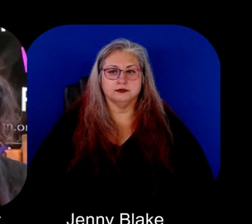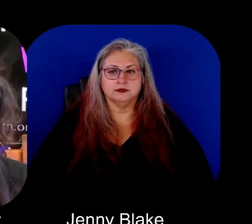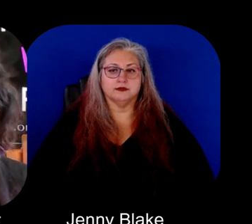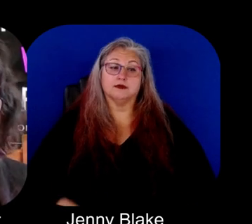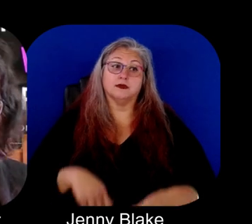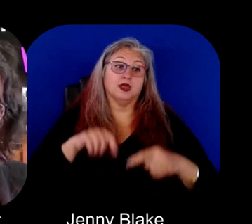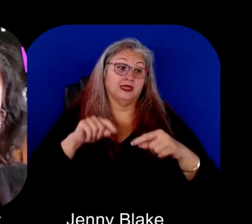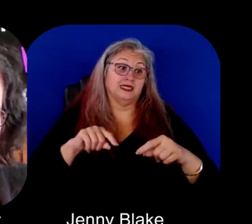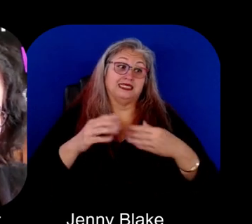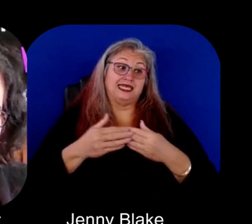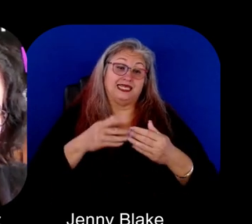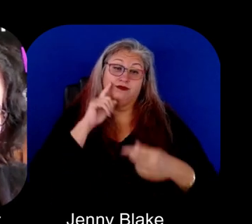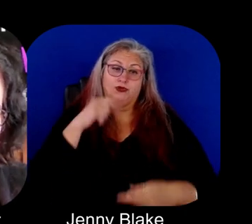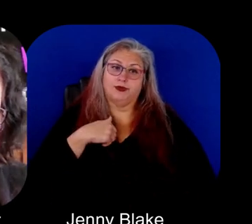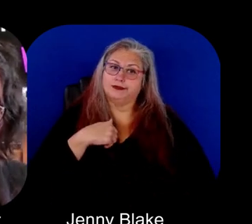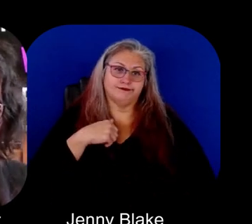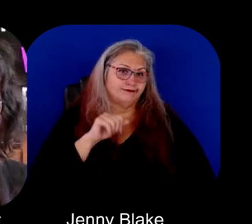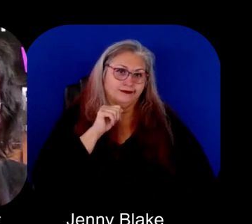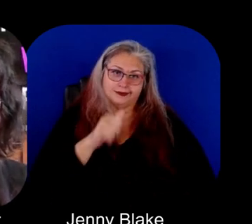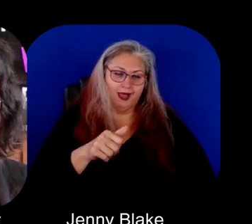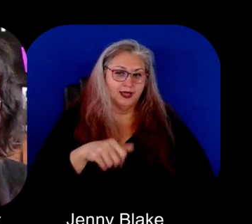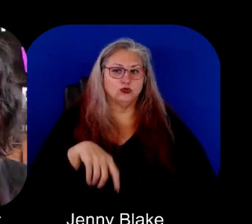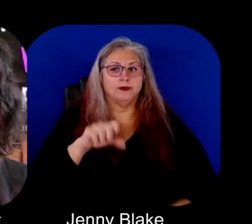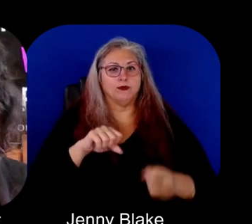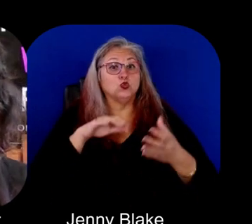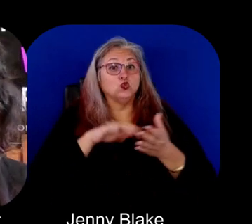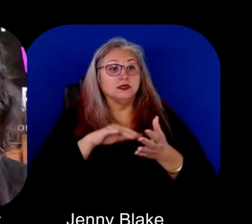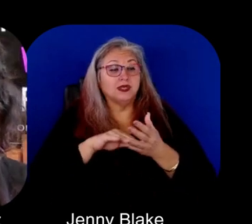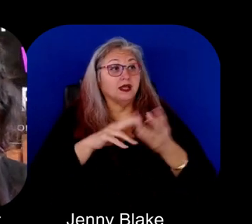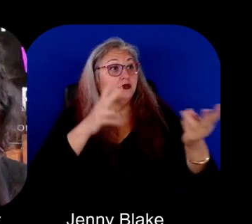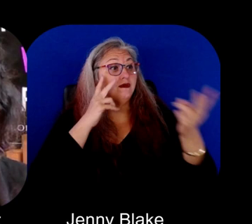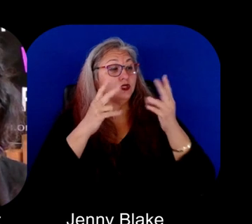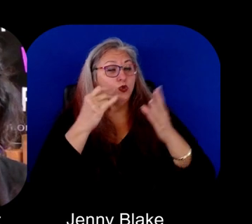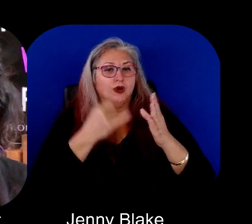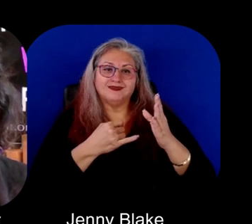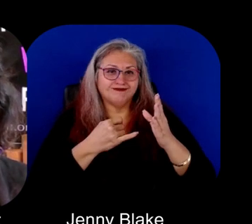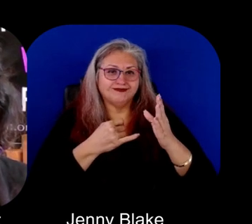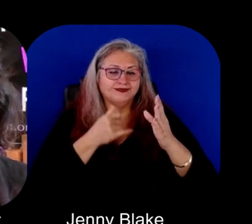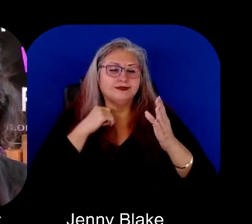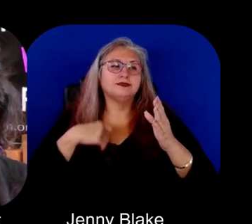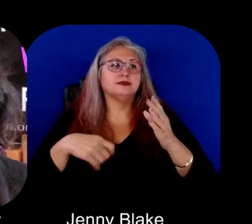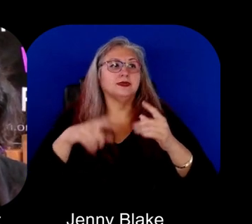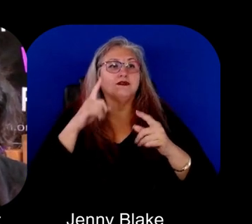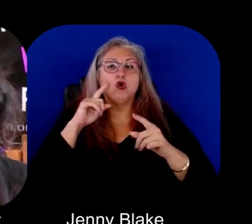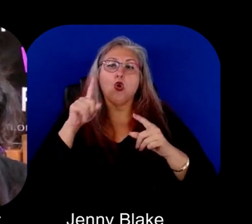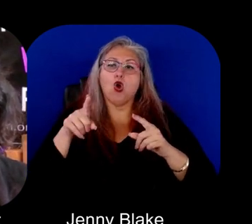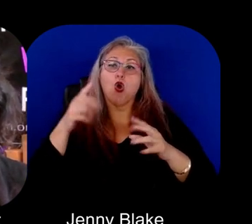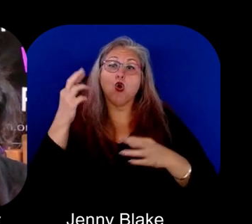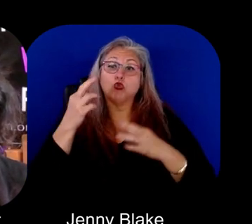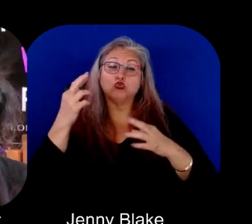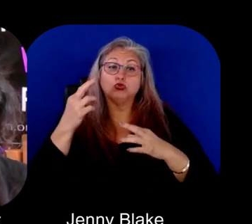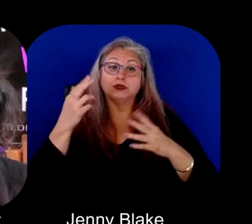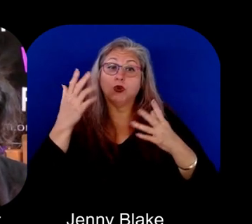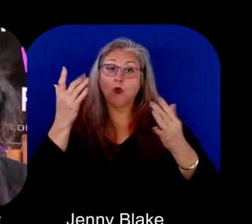It was not easy for me at all to study visual arts for the main